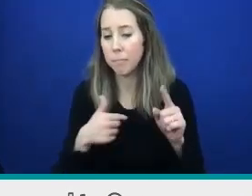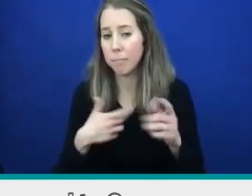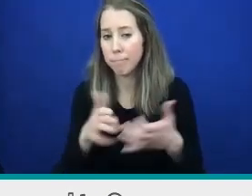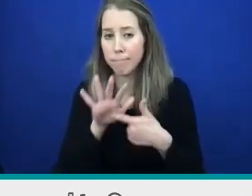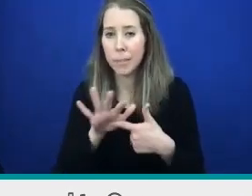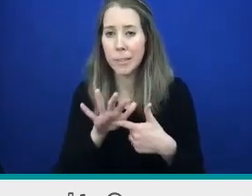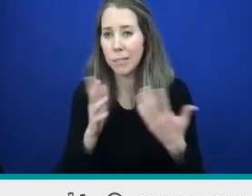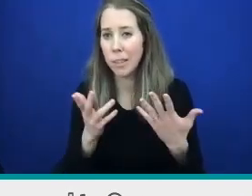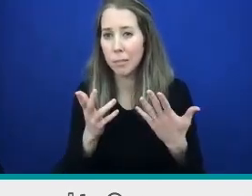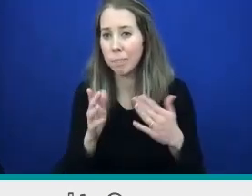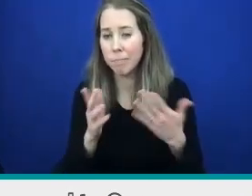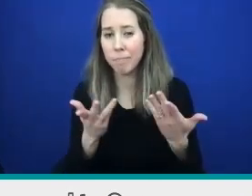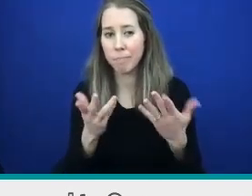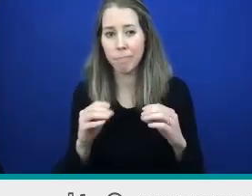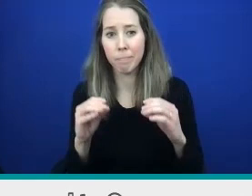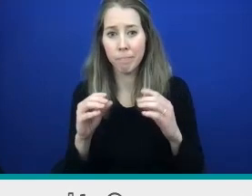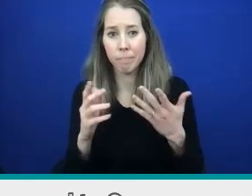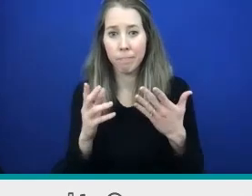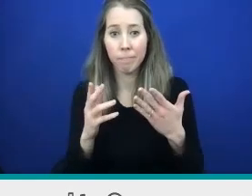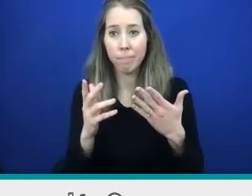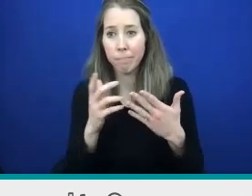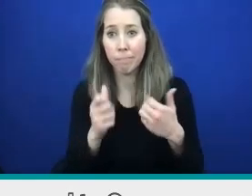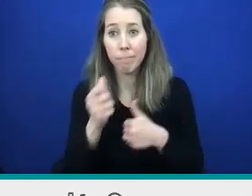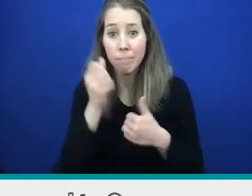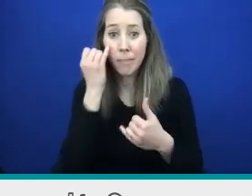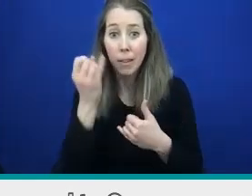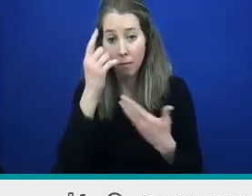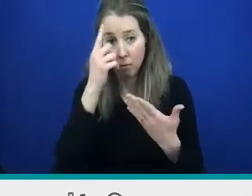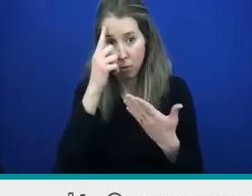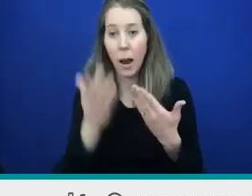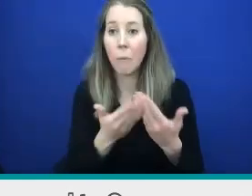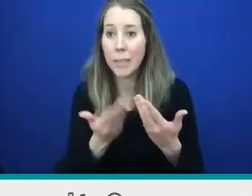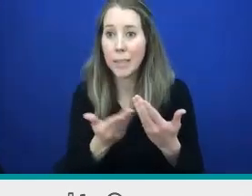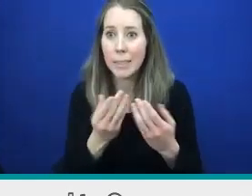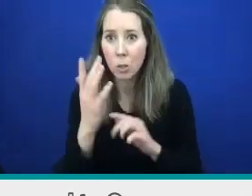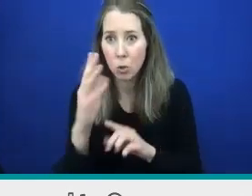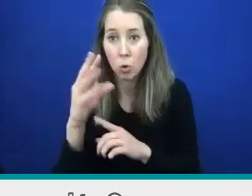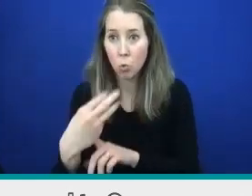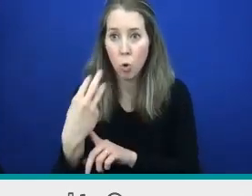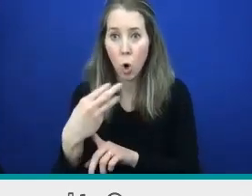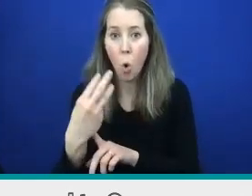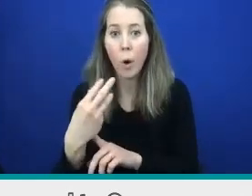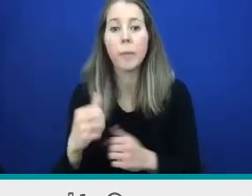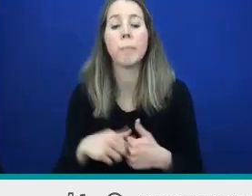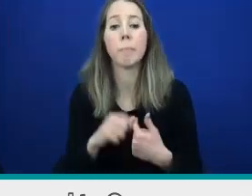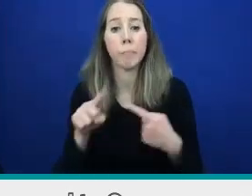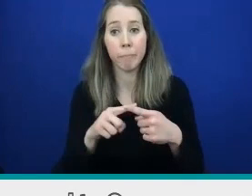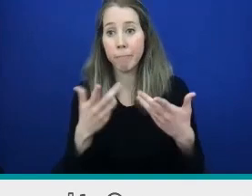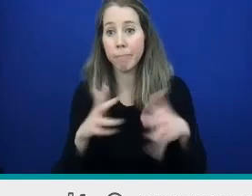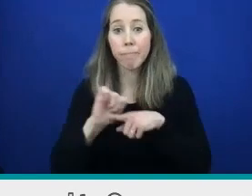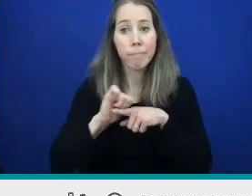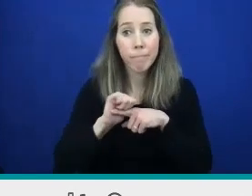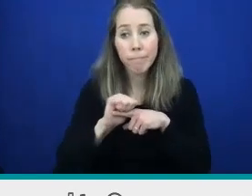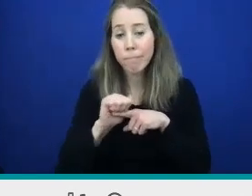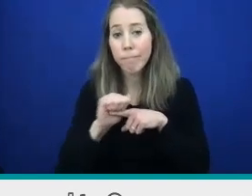the primary idea behind the ease of recording. So as soon as they're done, after they're done kind of practicing their skills, they're